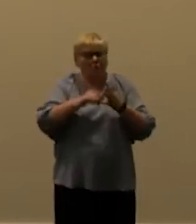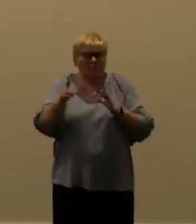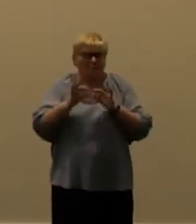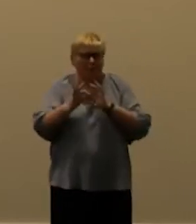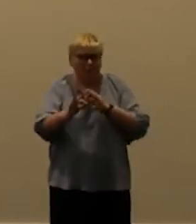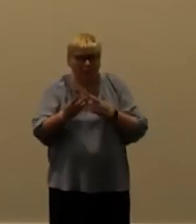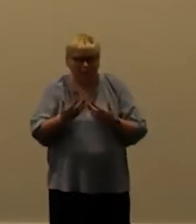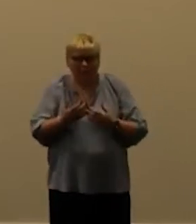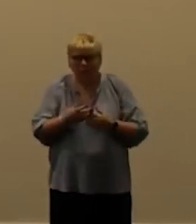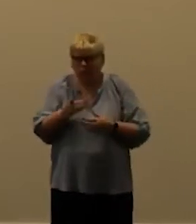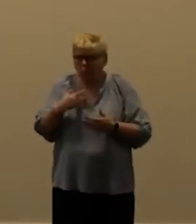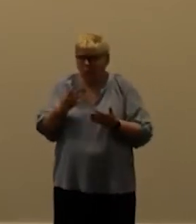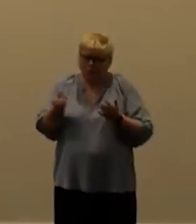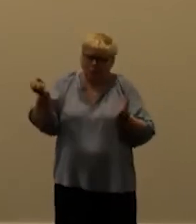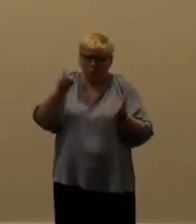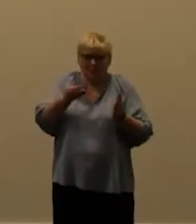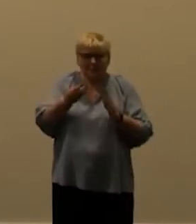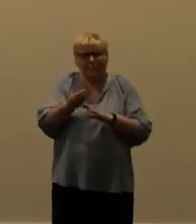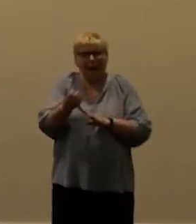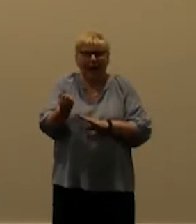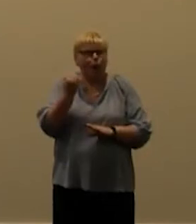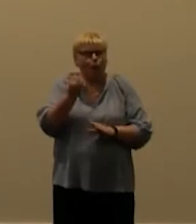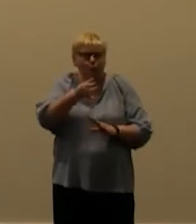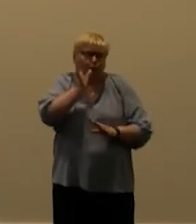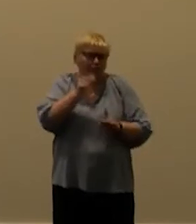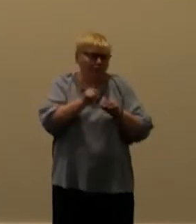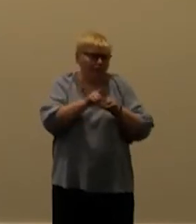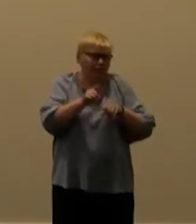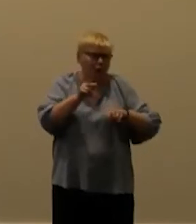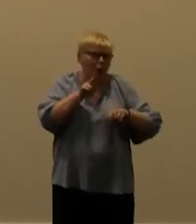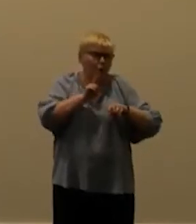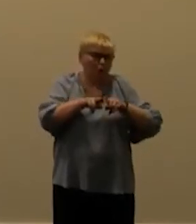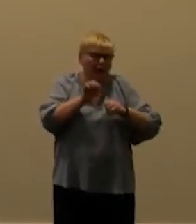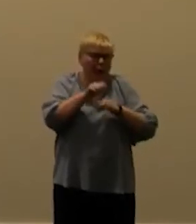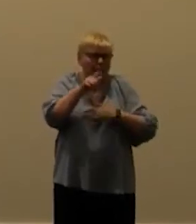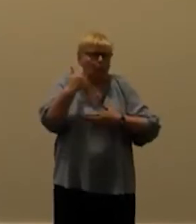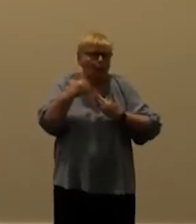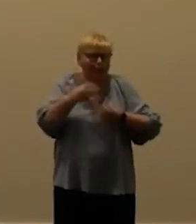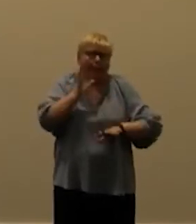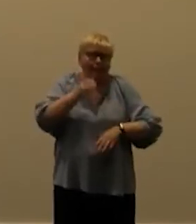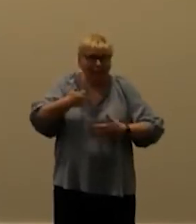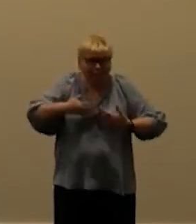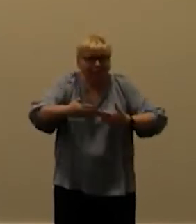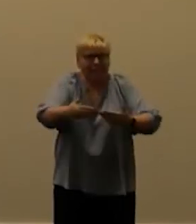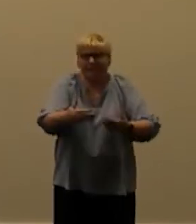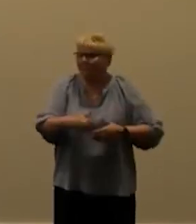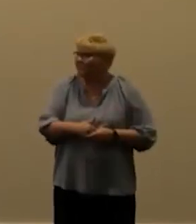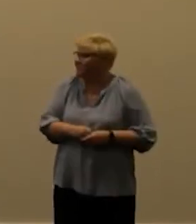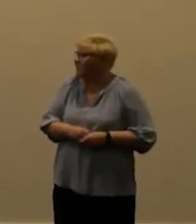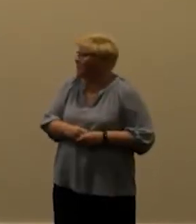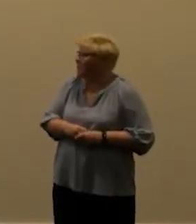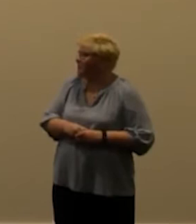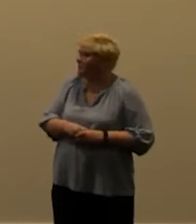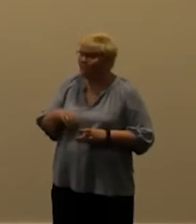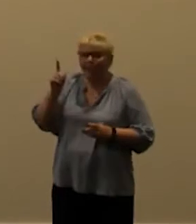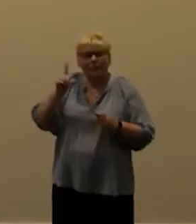and we threw in some Iron Brew just as a joke to keep you going. Now the other thing I would say is this is probably the only kind